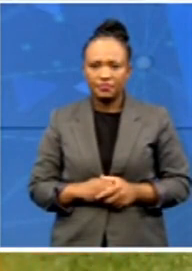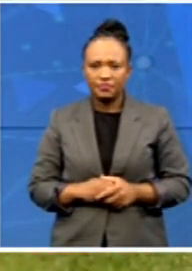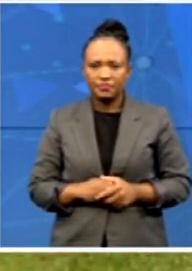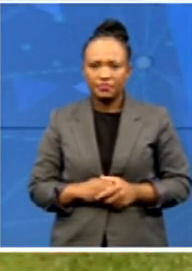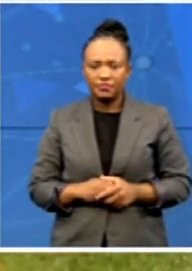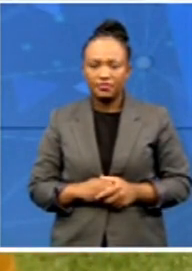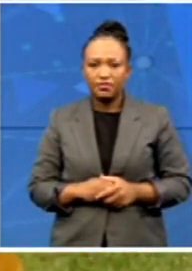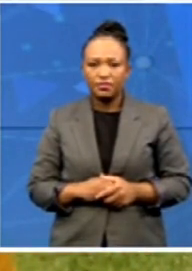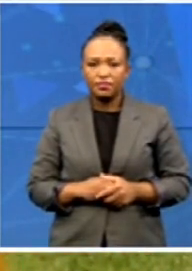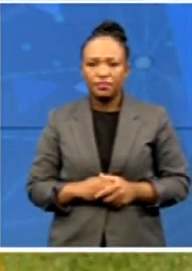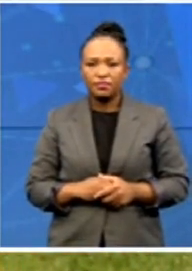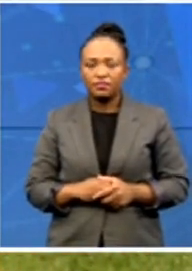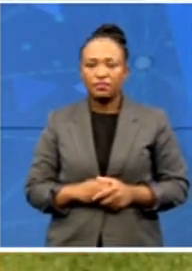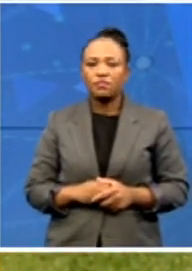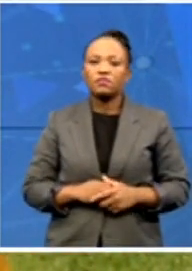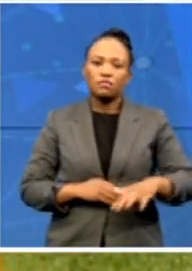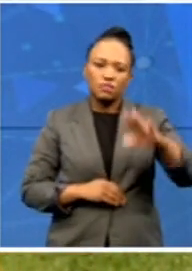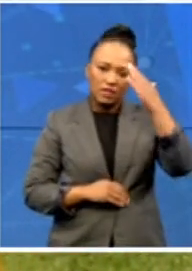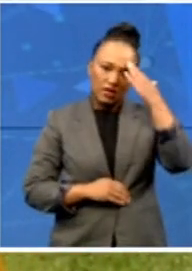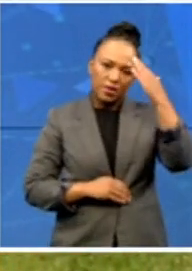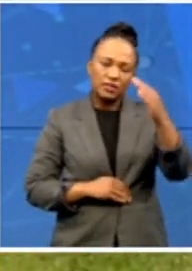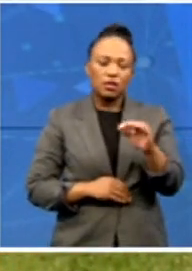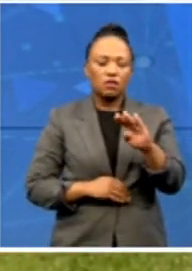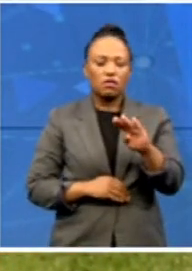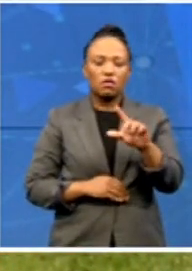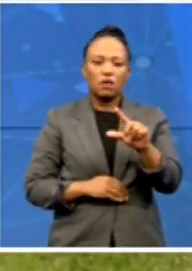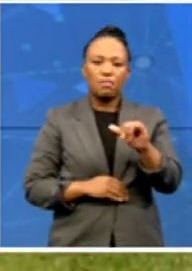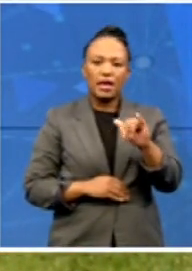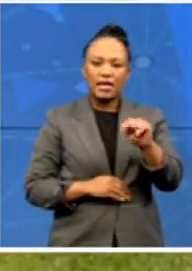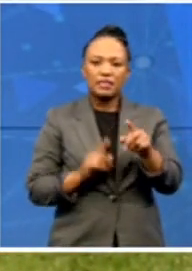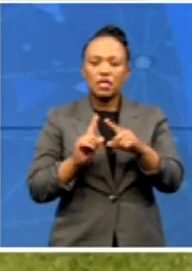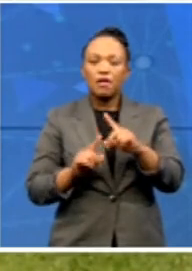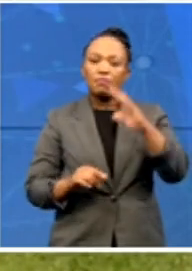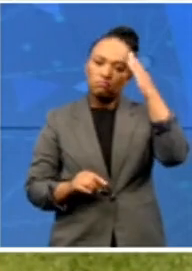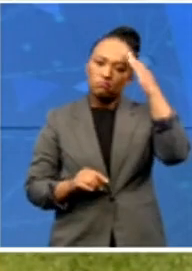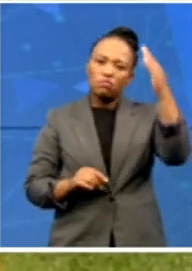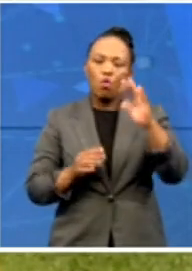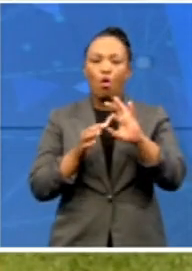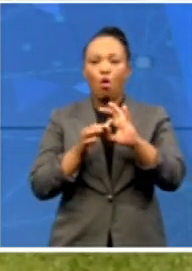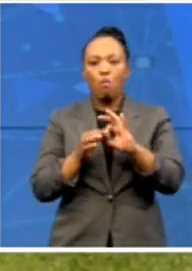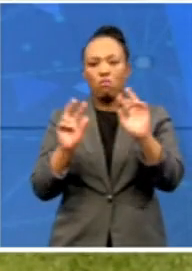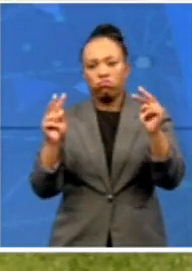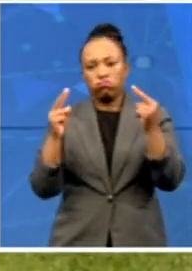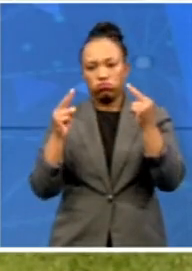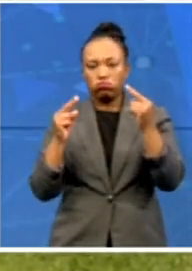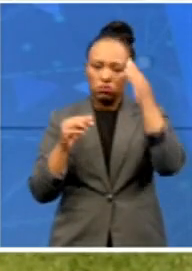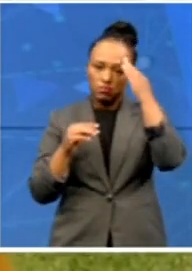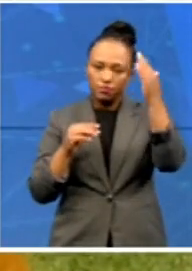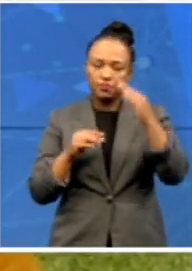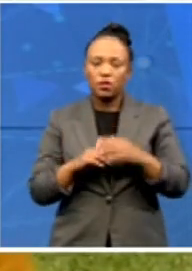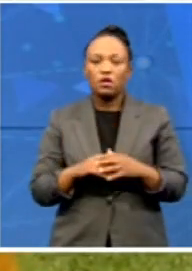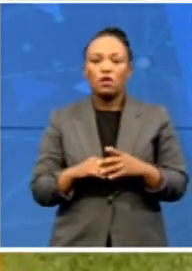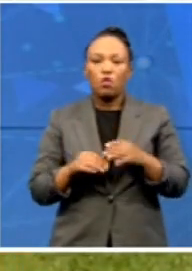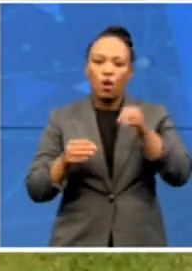Greetings to you, Blaine, and greetings to everyone watching at home. We are at the Police Academy here in Mthatha. Police